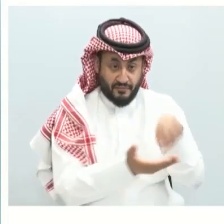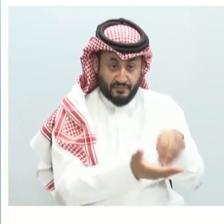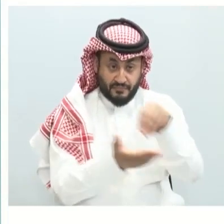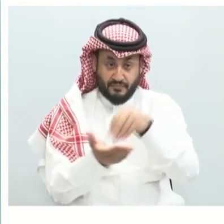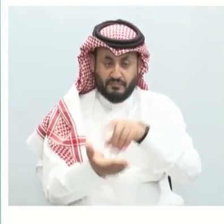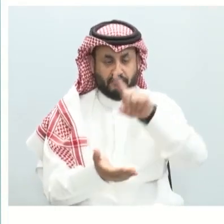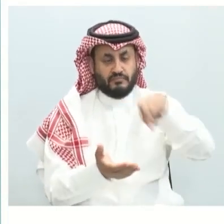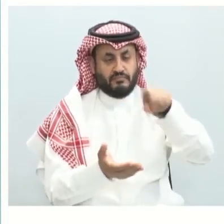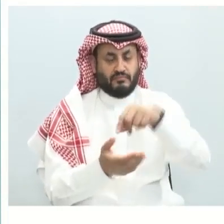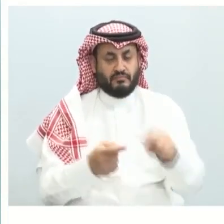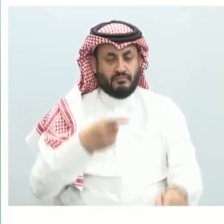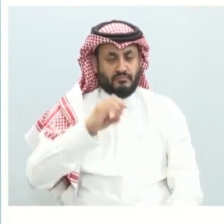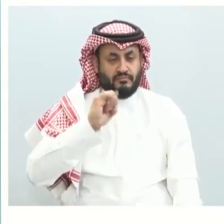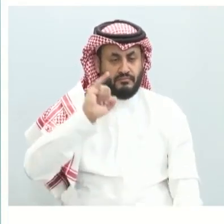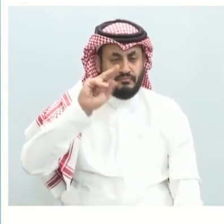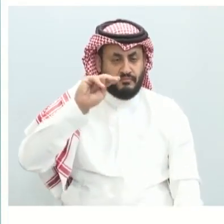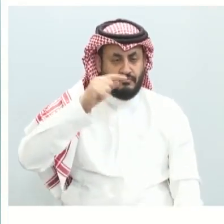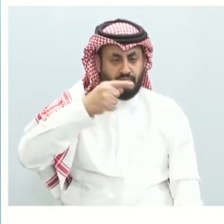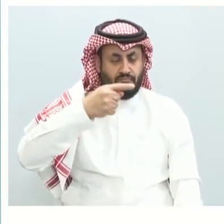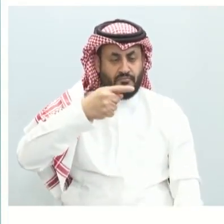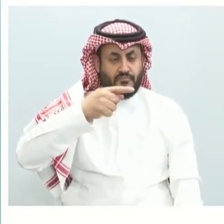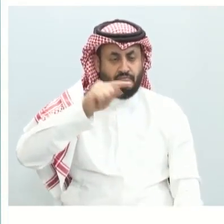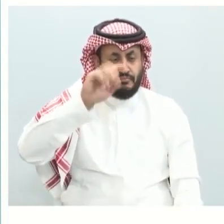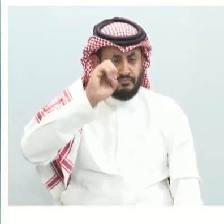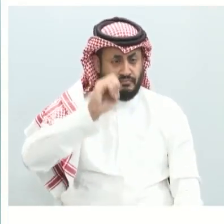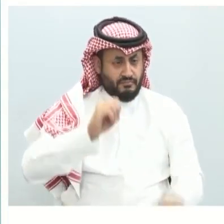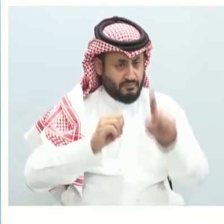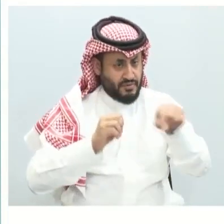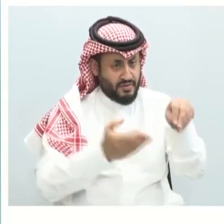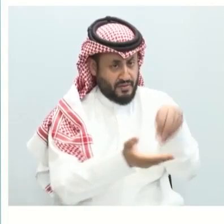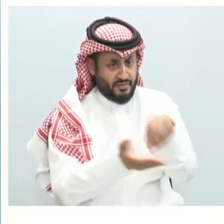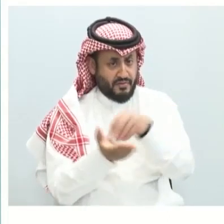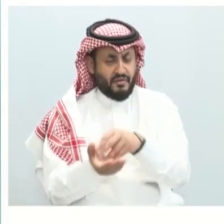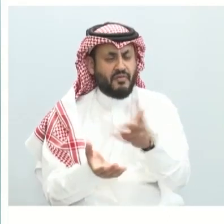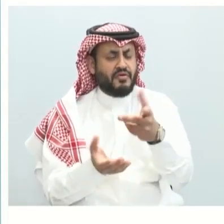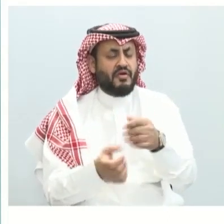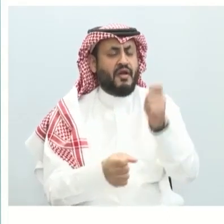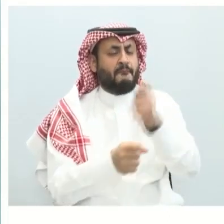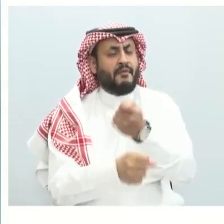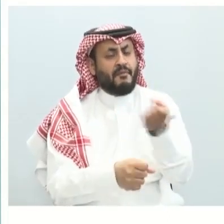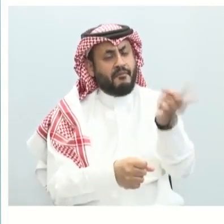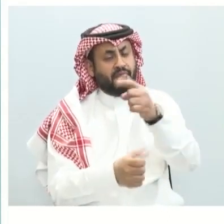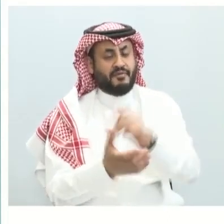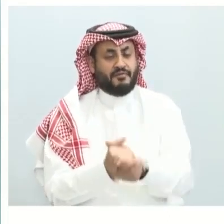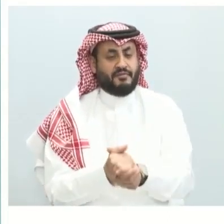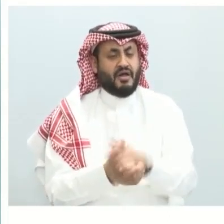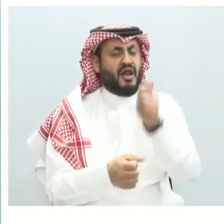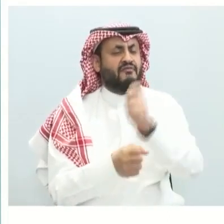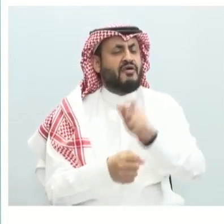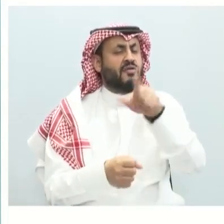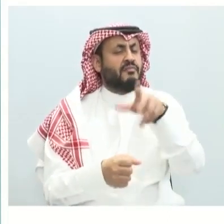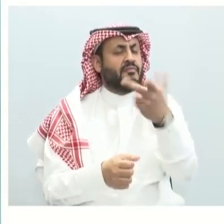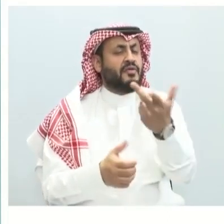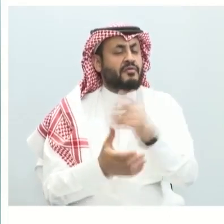verb. And the subject pronoun is, he is. So when we're talking about someone else, not